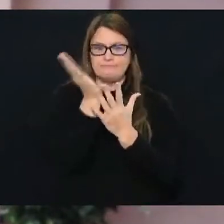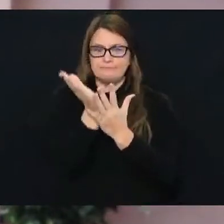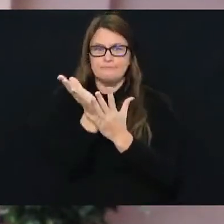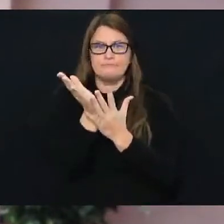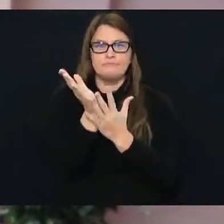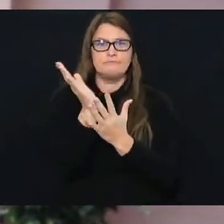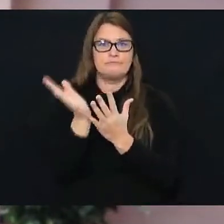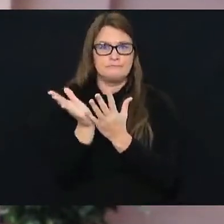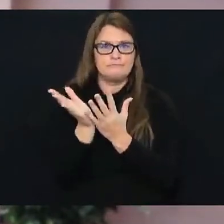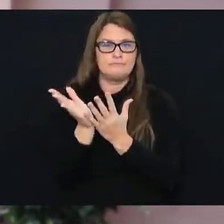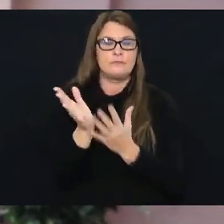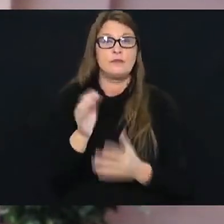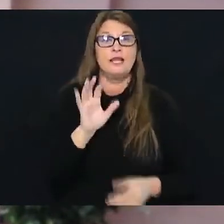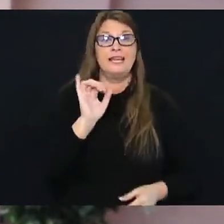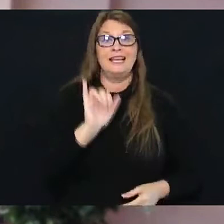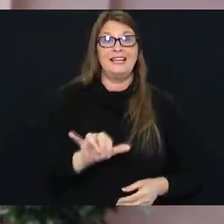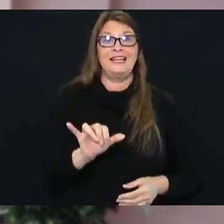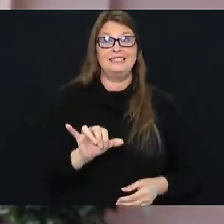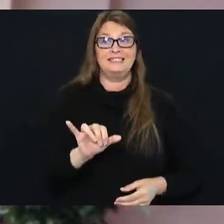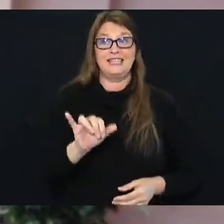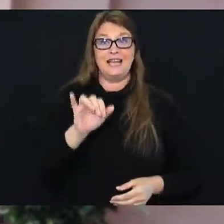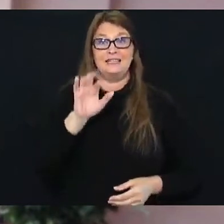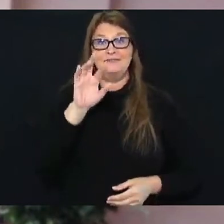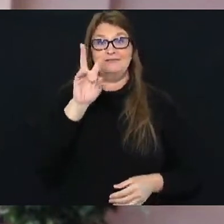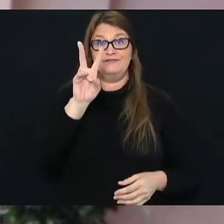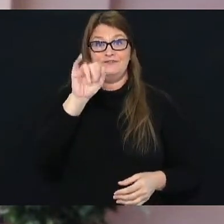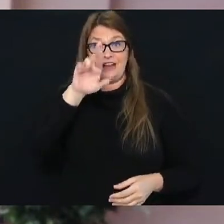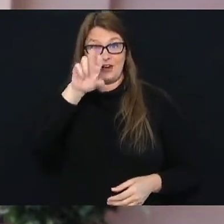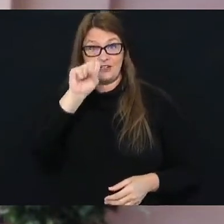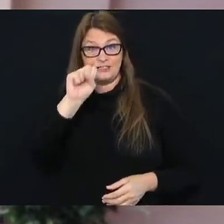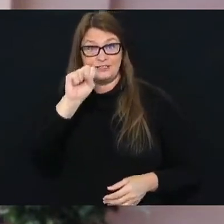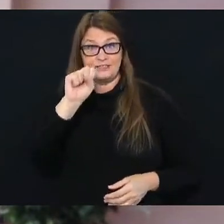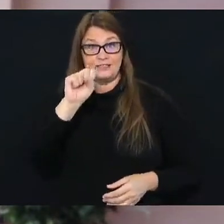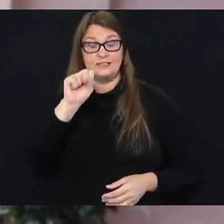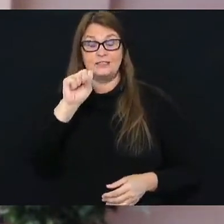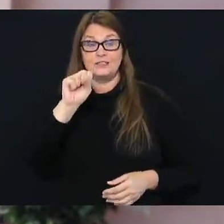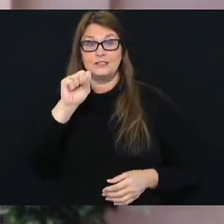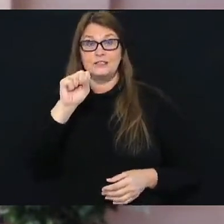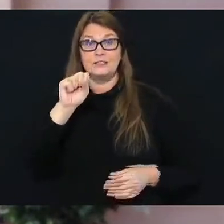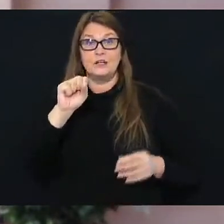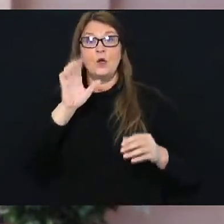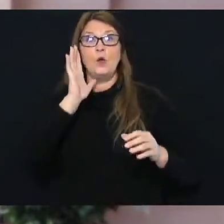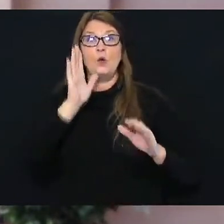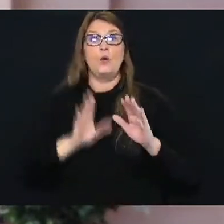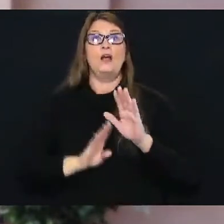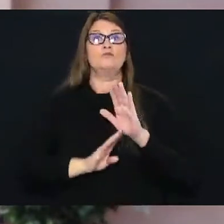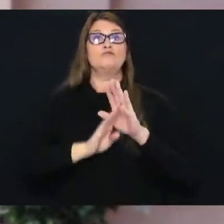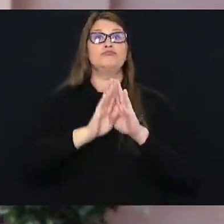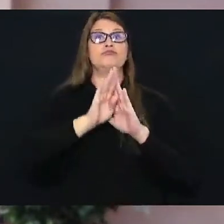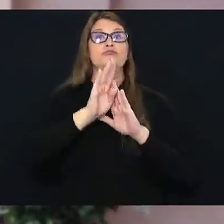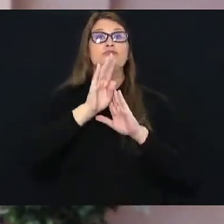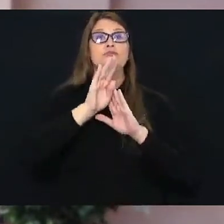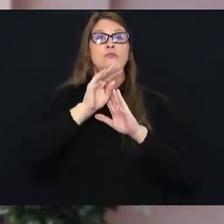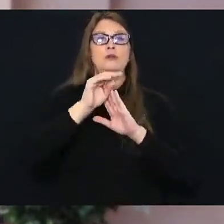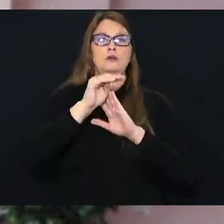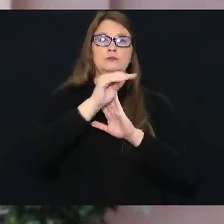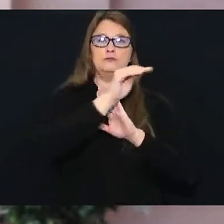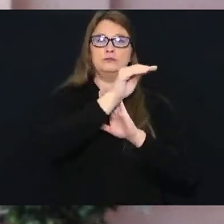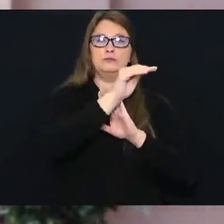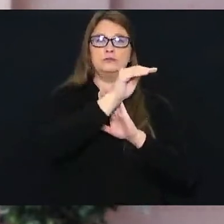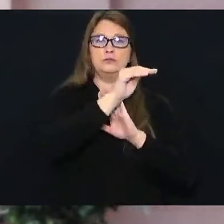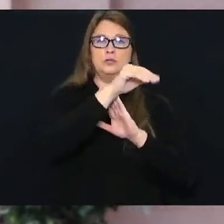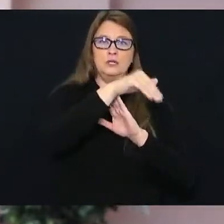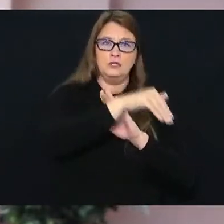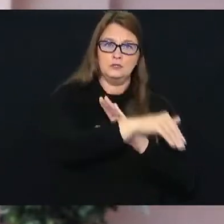the reproductive score of the virus, which should crest first, the number of new cases, which